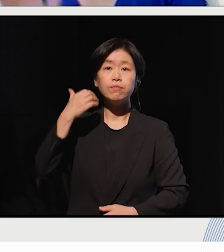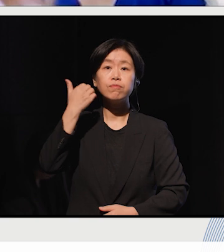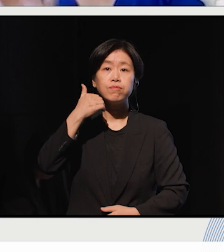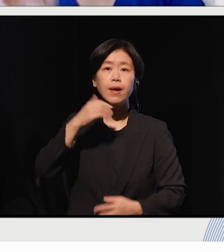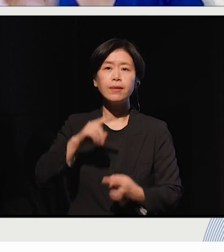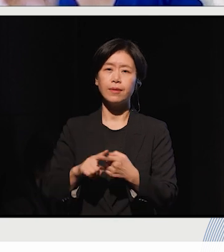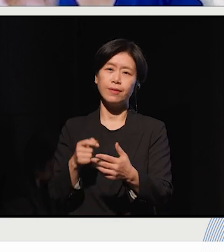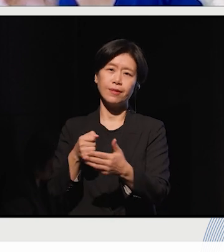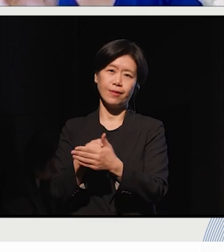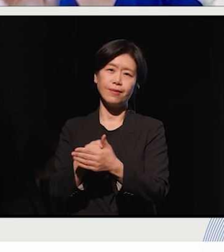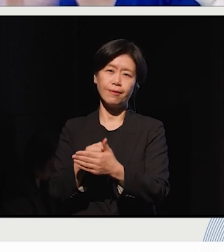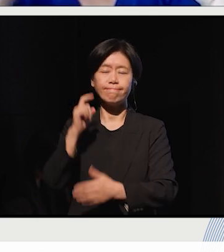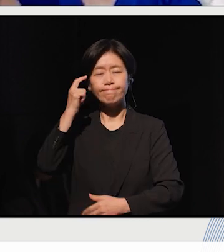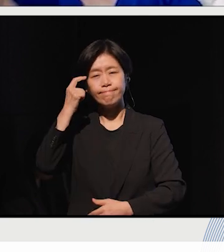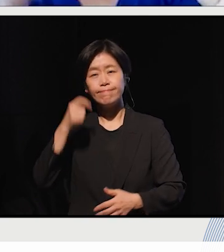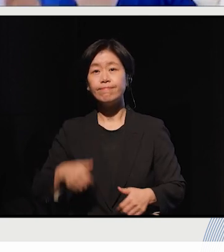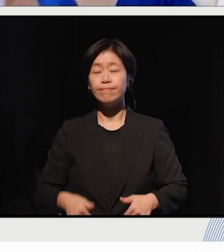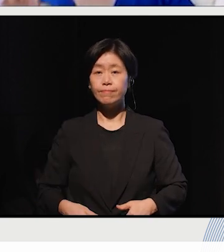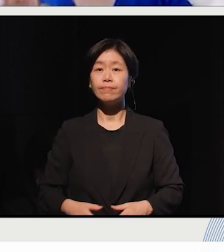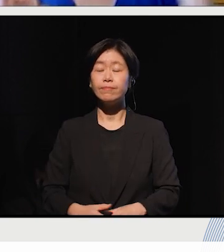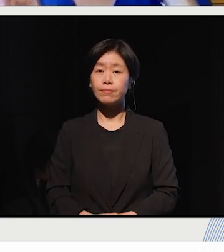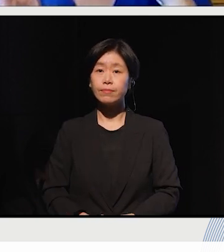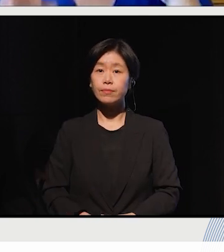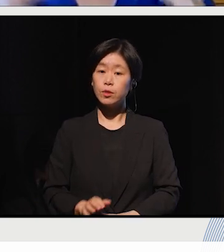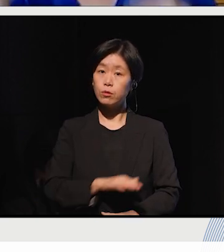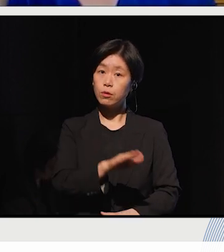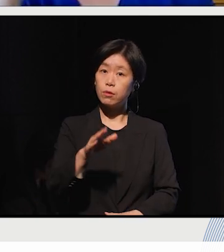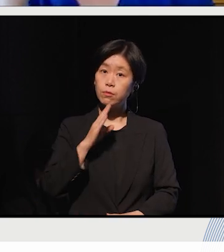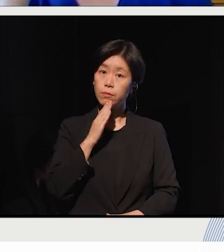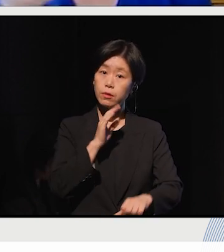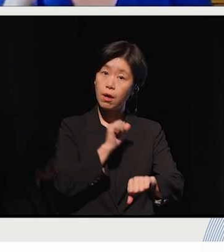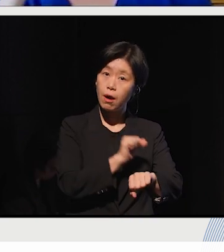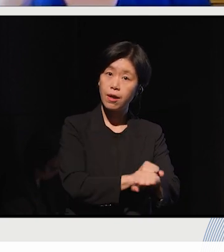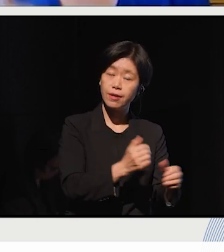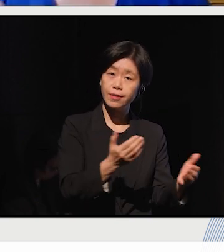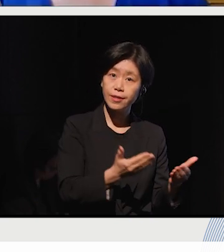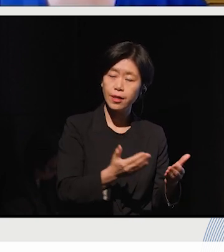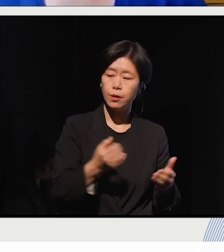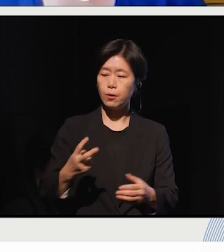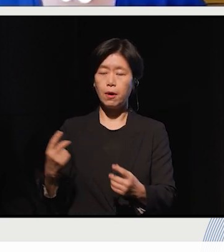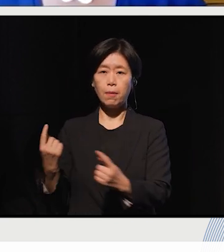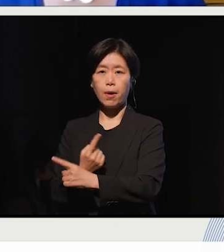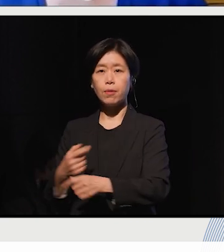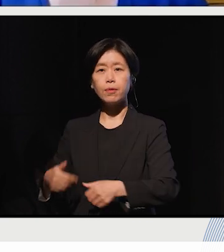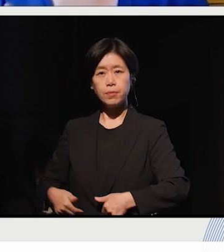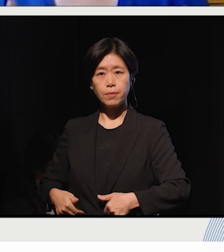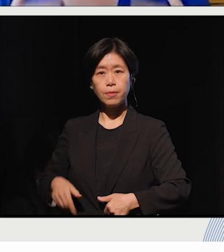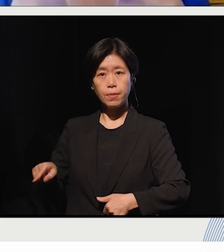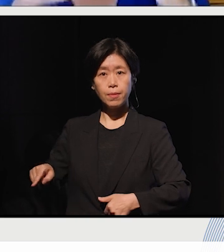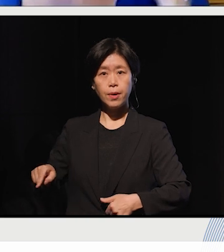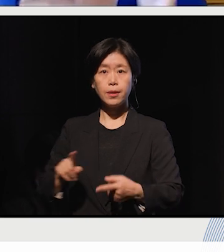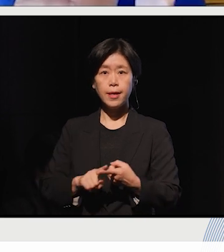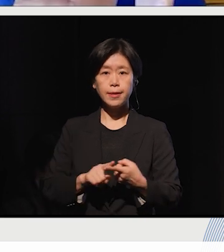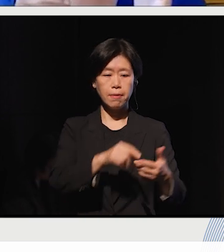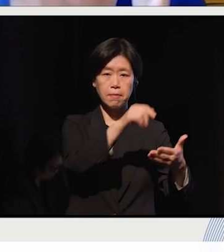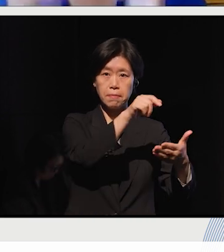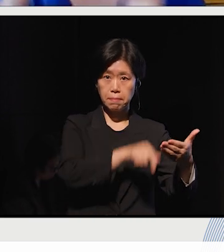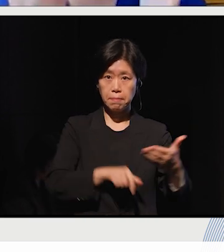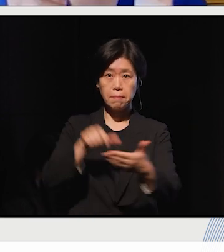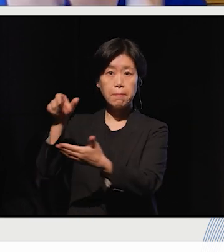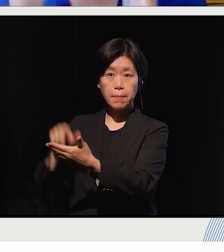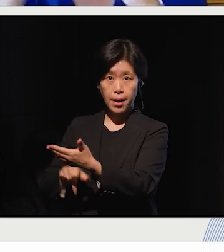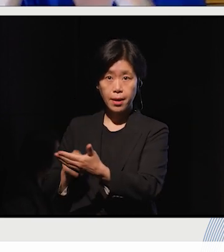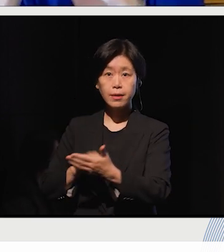and things that we need improvement doing, you're going to look at the column that needs improvement and you're going to start to prioritize